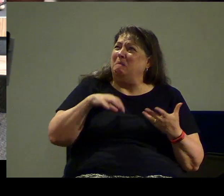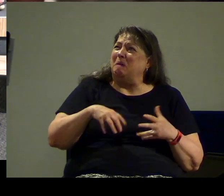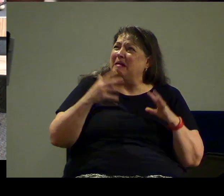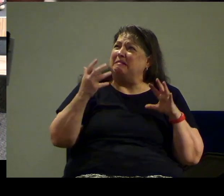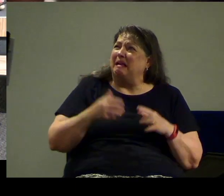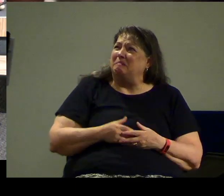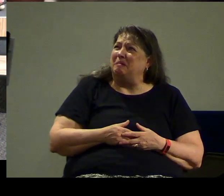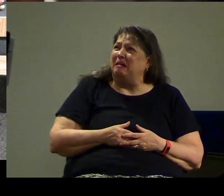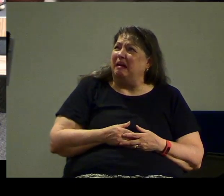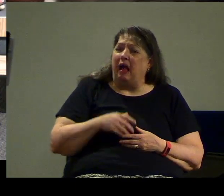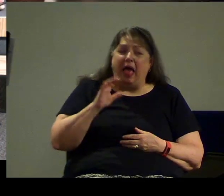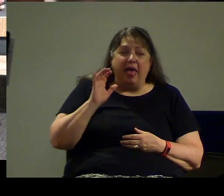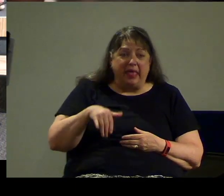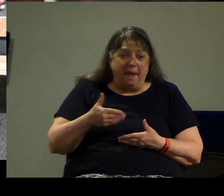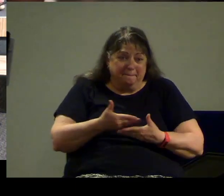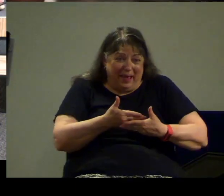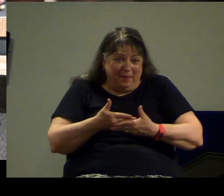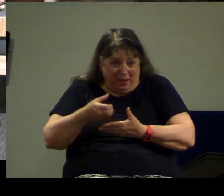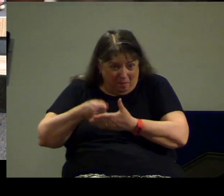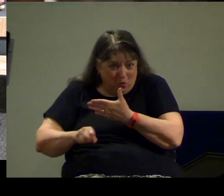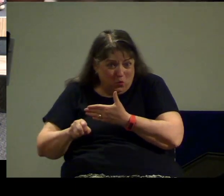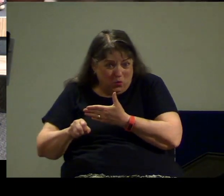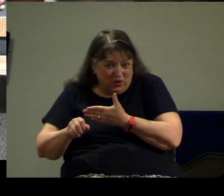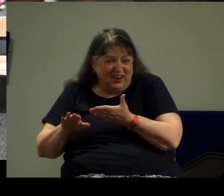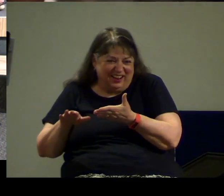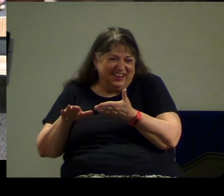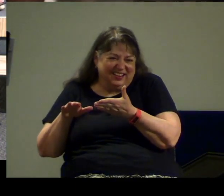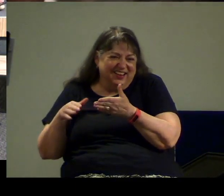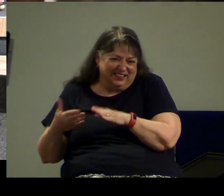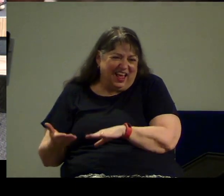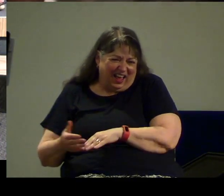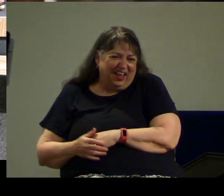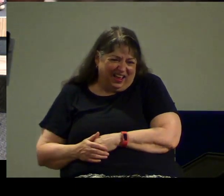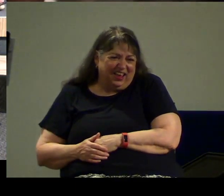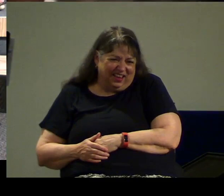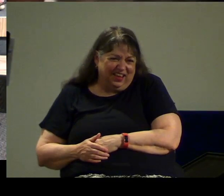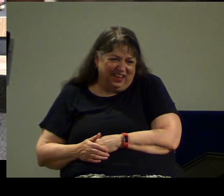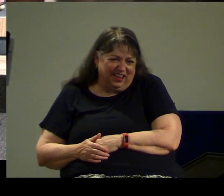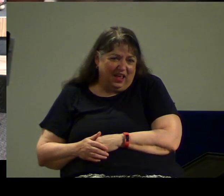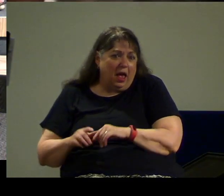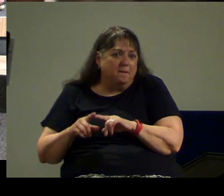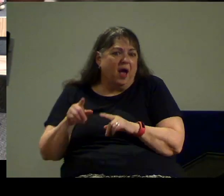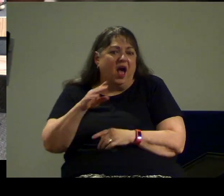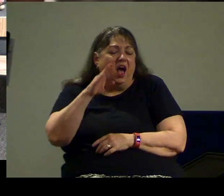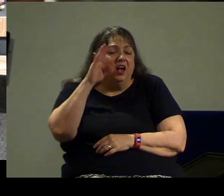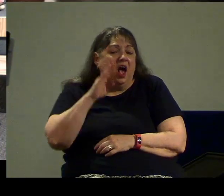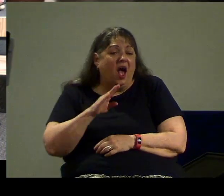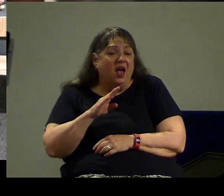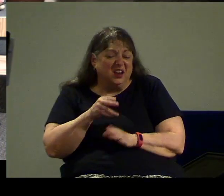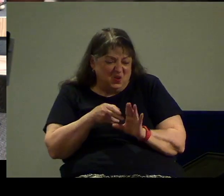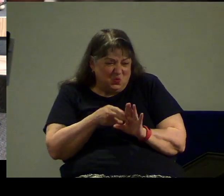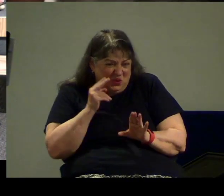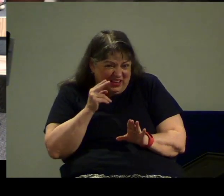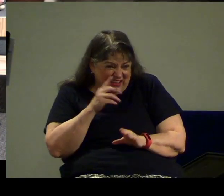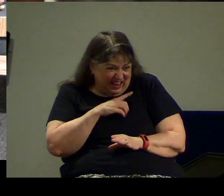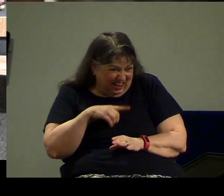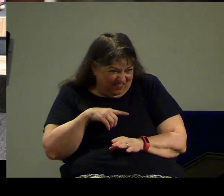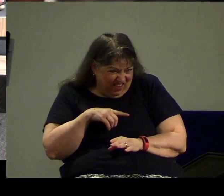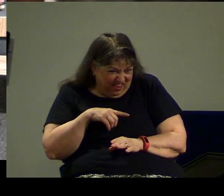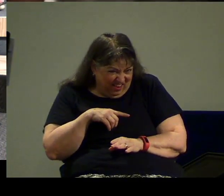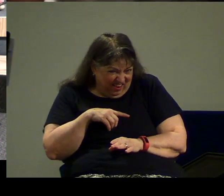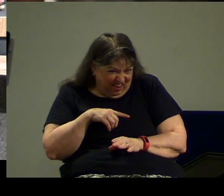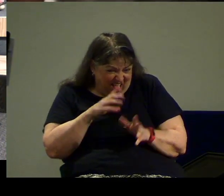adultery died. But God did not give up on David.